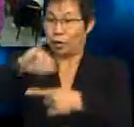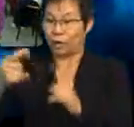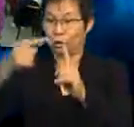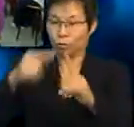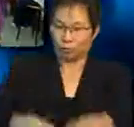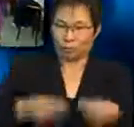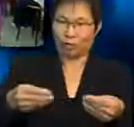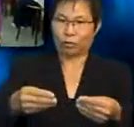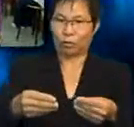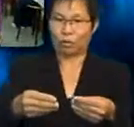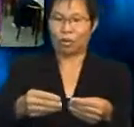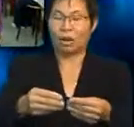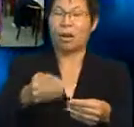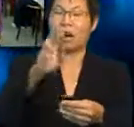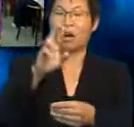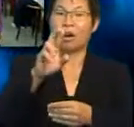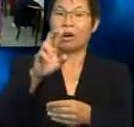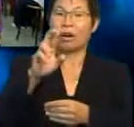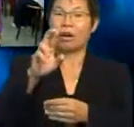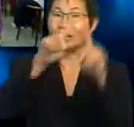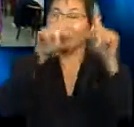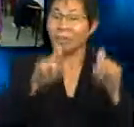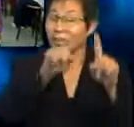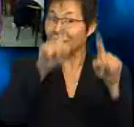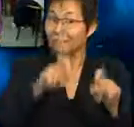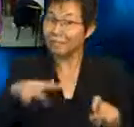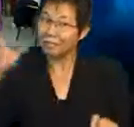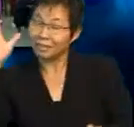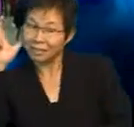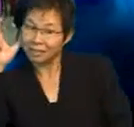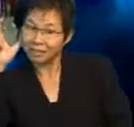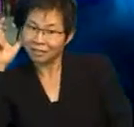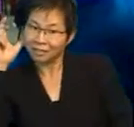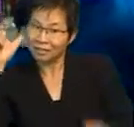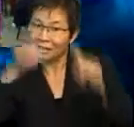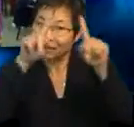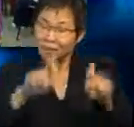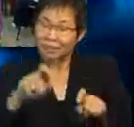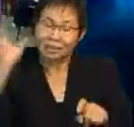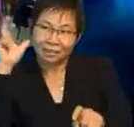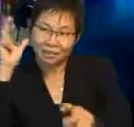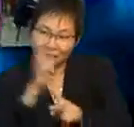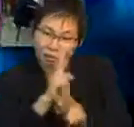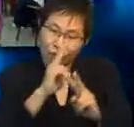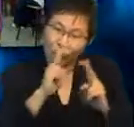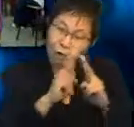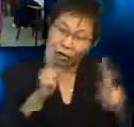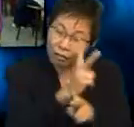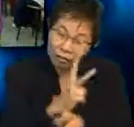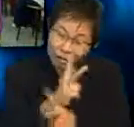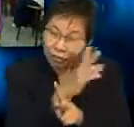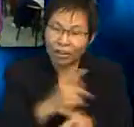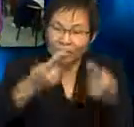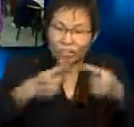I'm going to give you a riddle. You have to listen very carefully